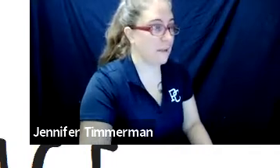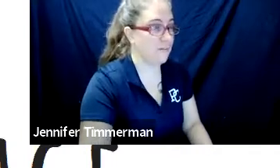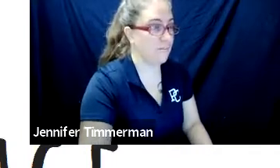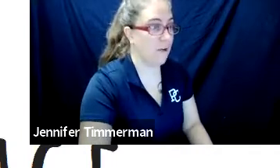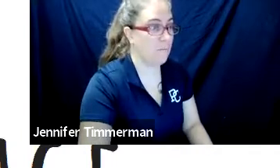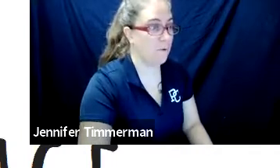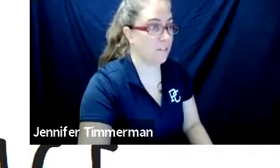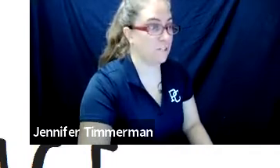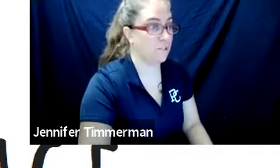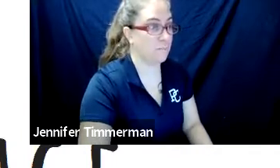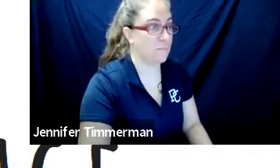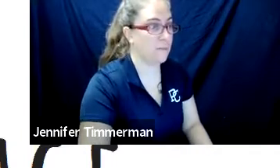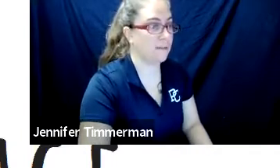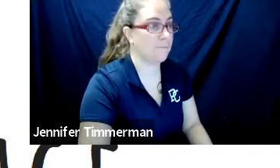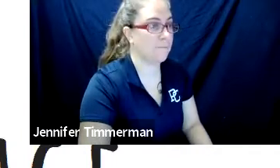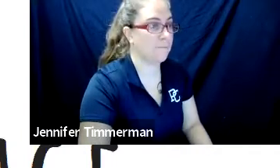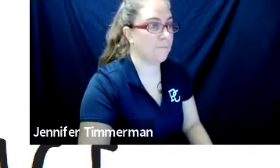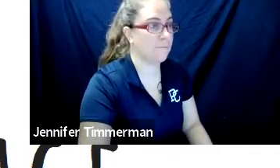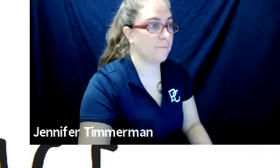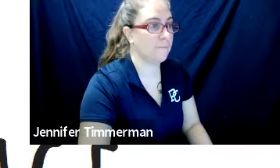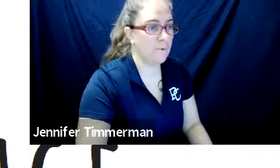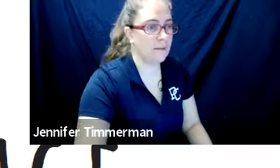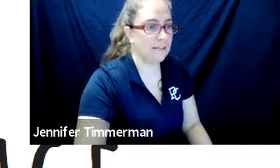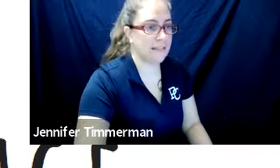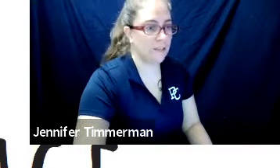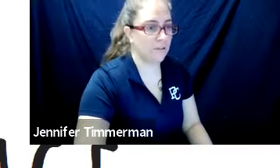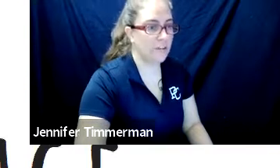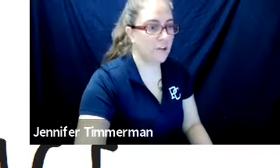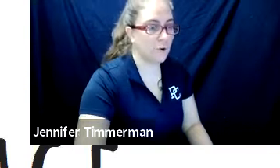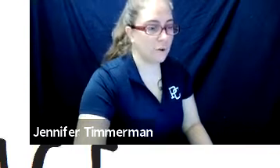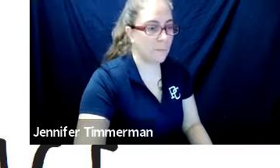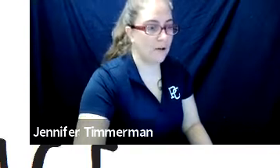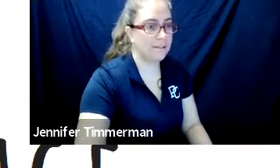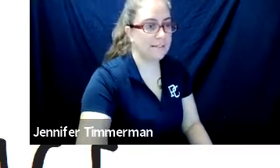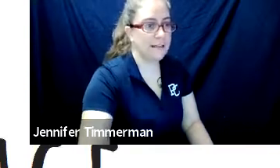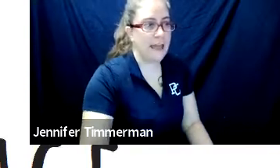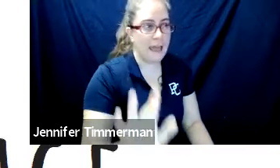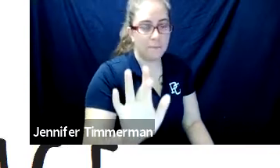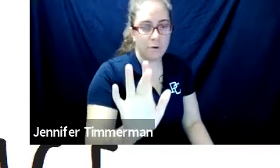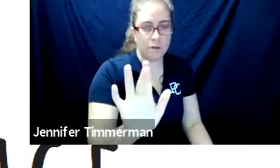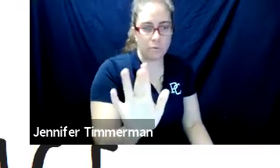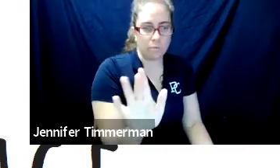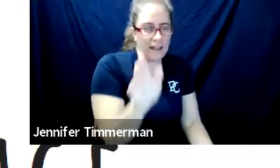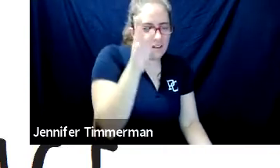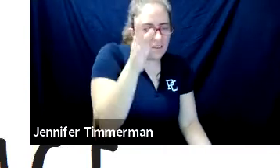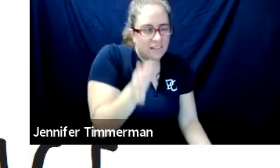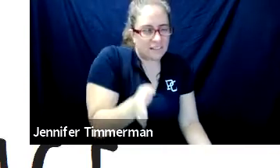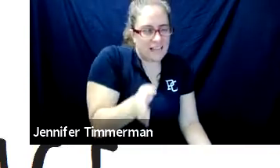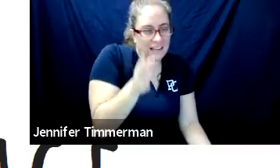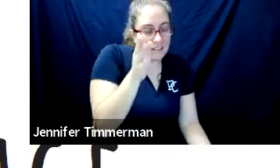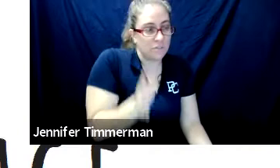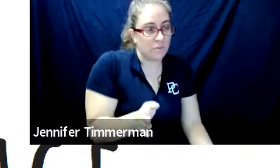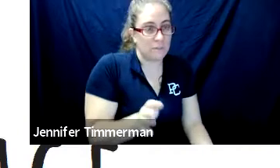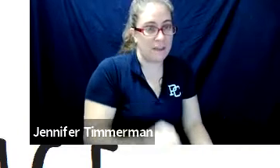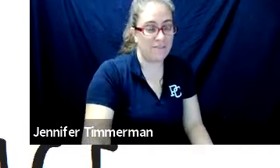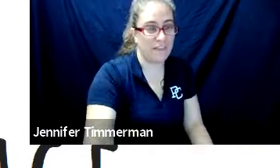then my PowerPoint super big. If you take your finger or your mouse and put it right on the